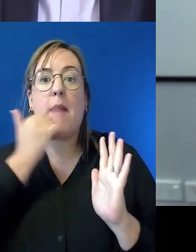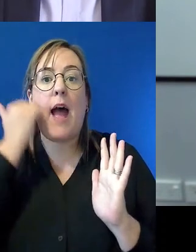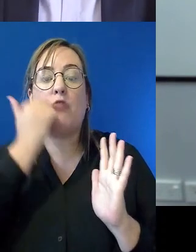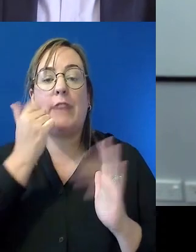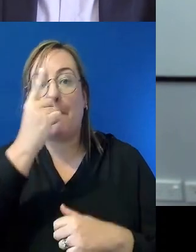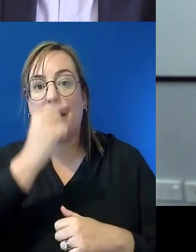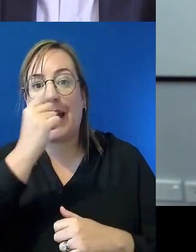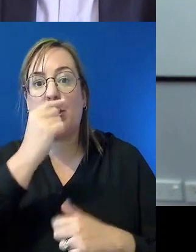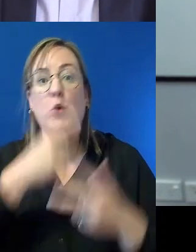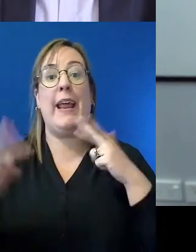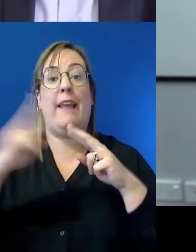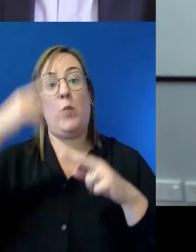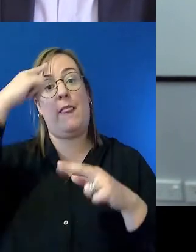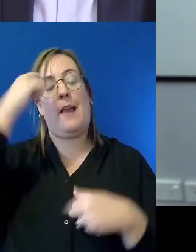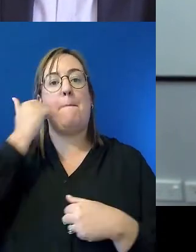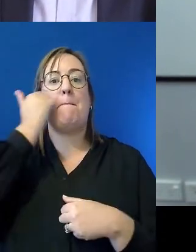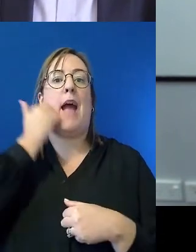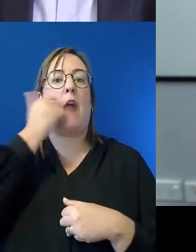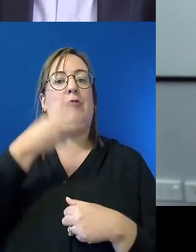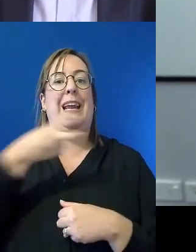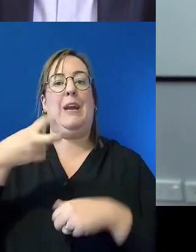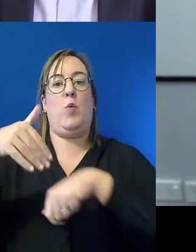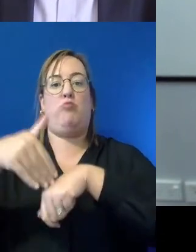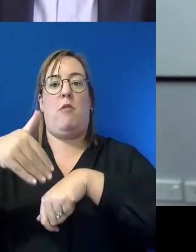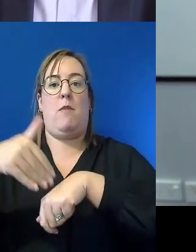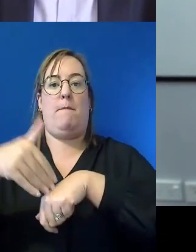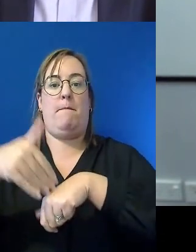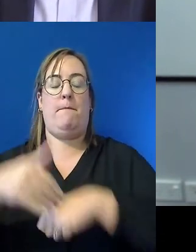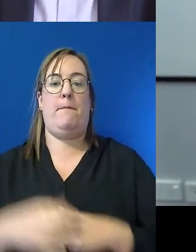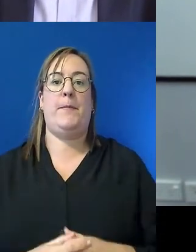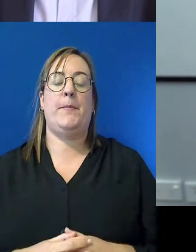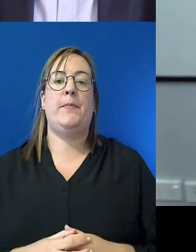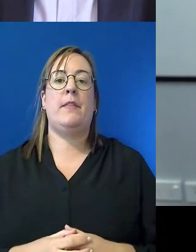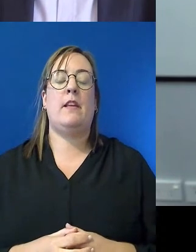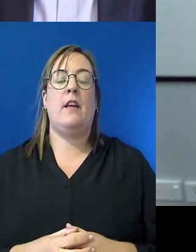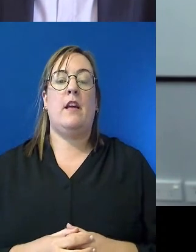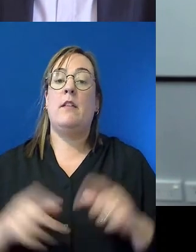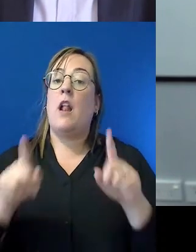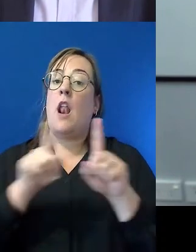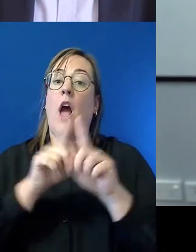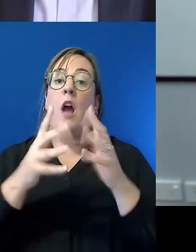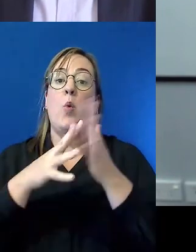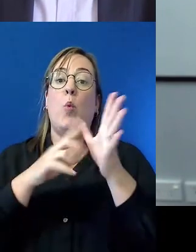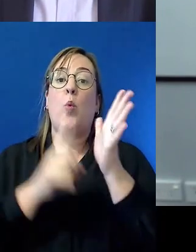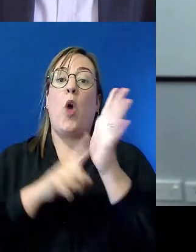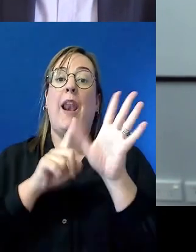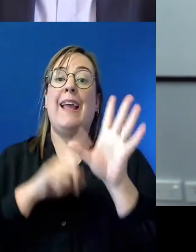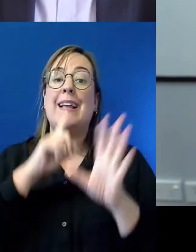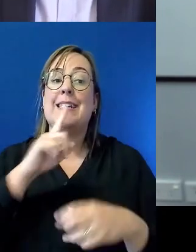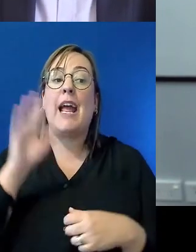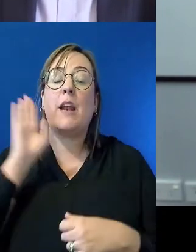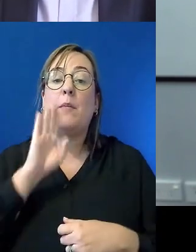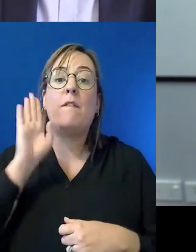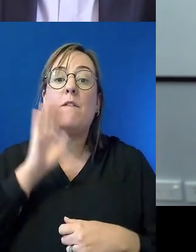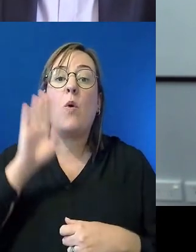problem? And then what would that look like in a process that Wally's just described as,